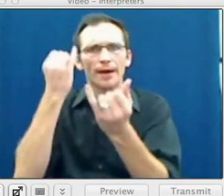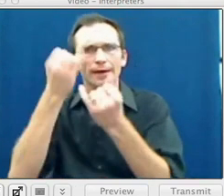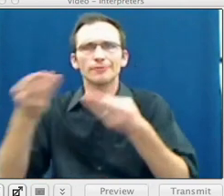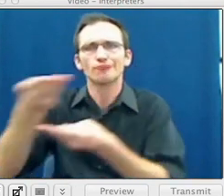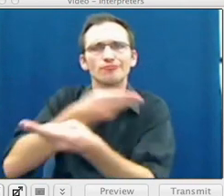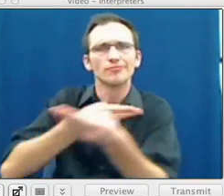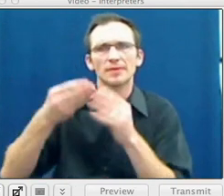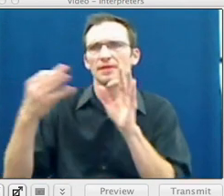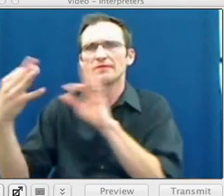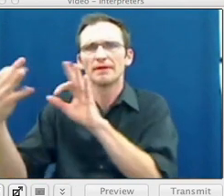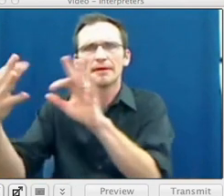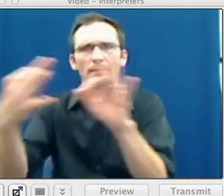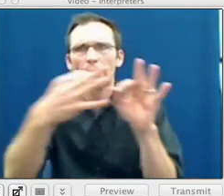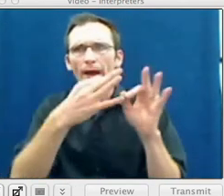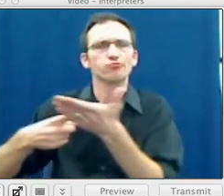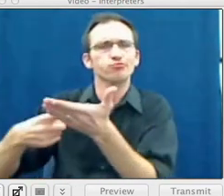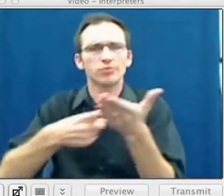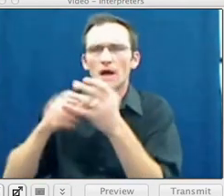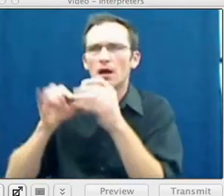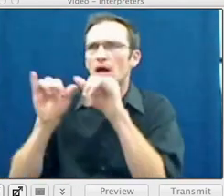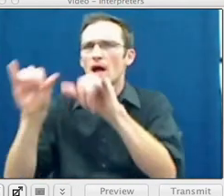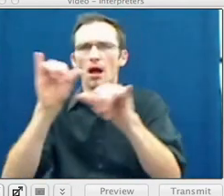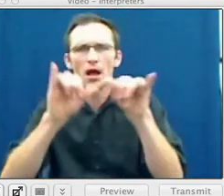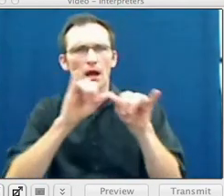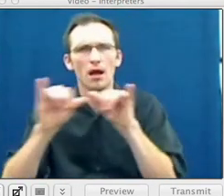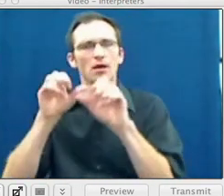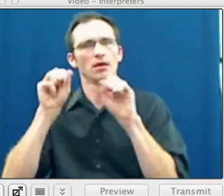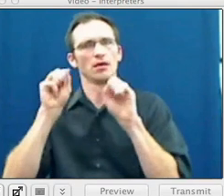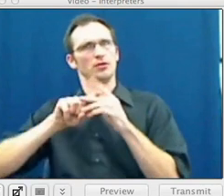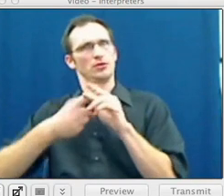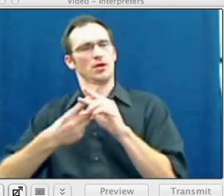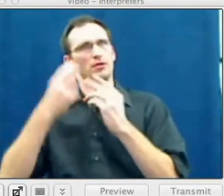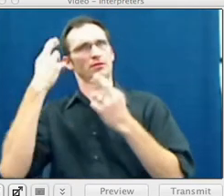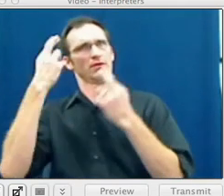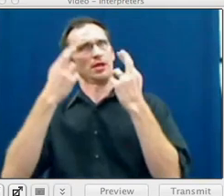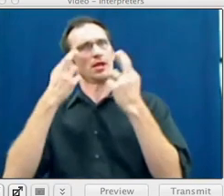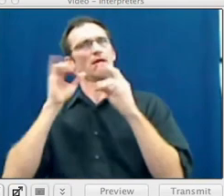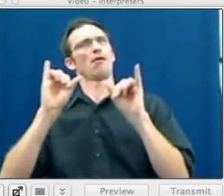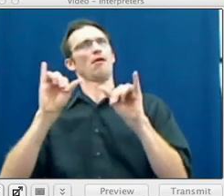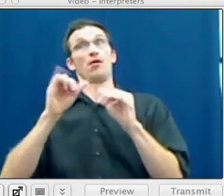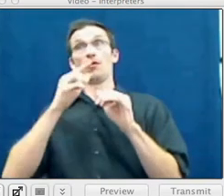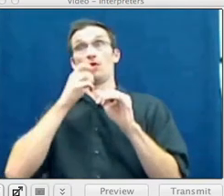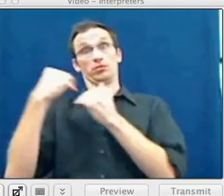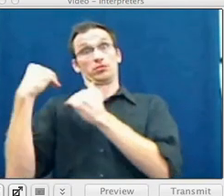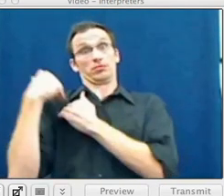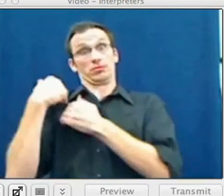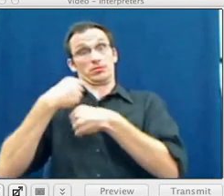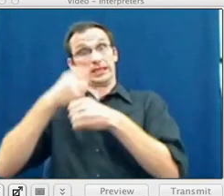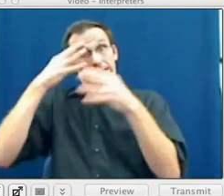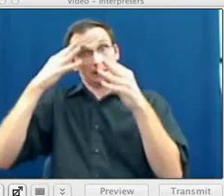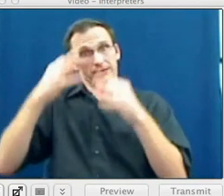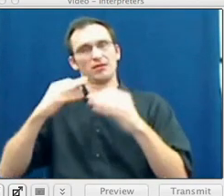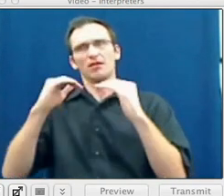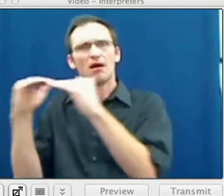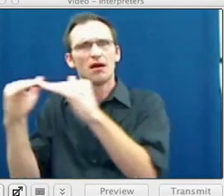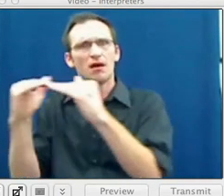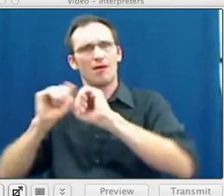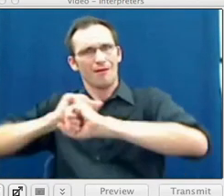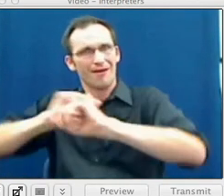so that you can begin to diffuse the responsibility of the decision-making amongst the group, not just